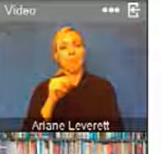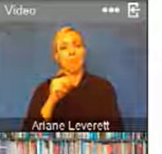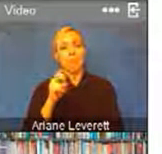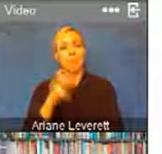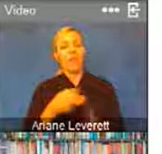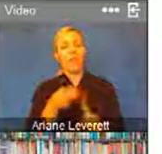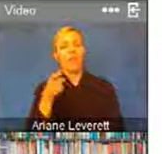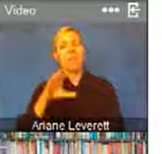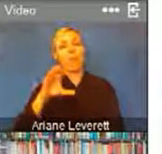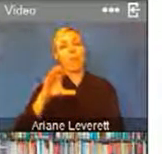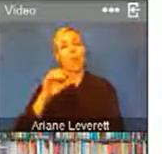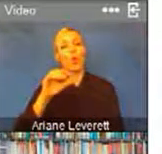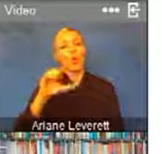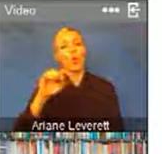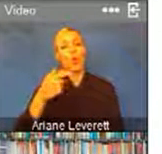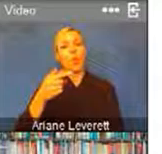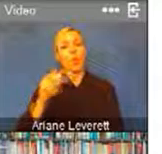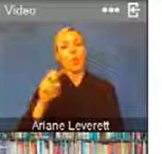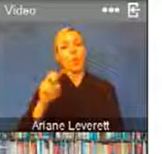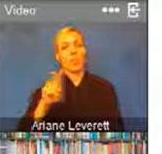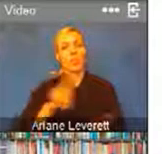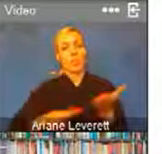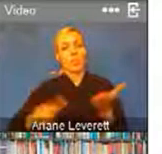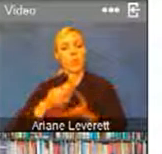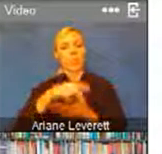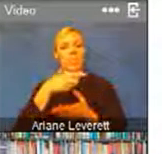play an important role in this.